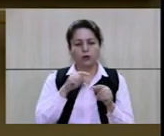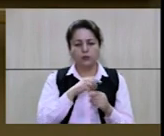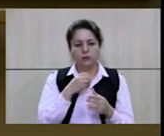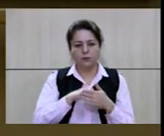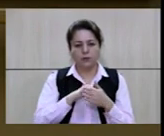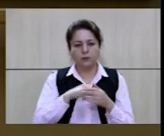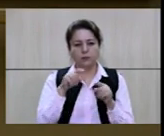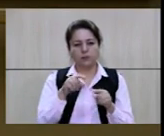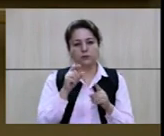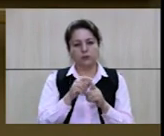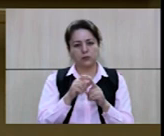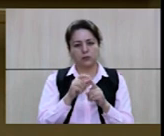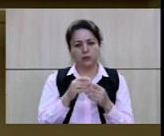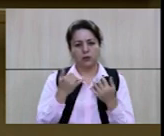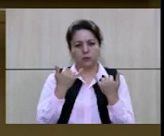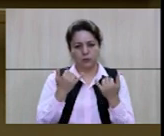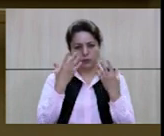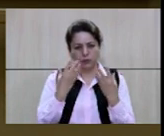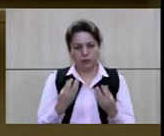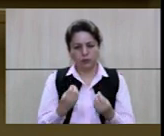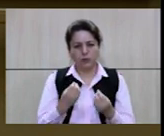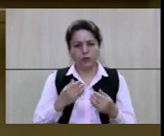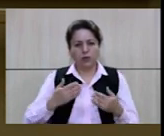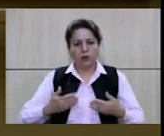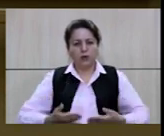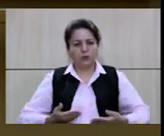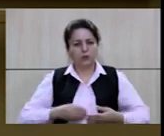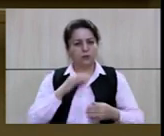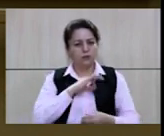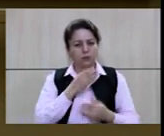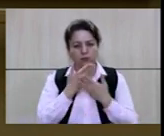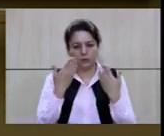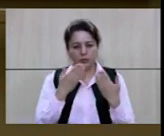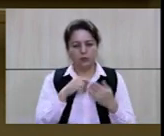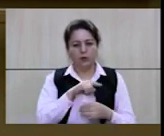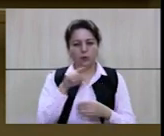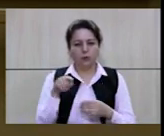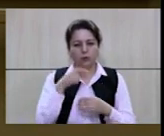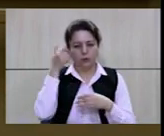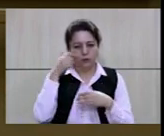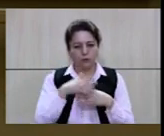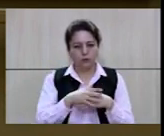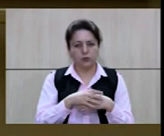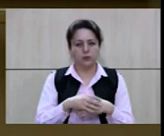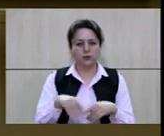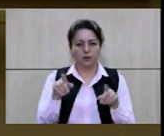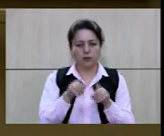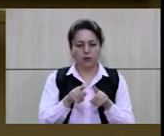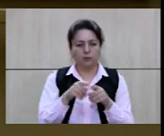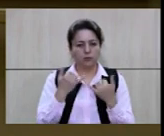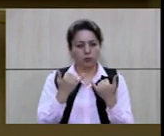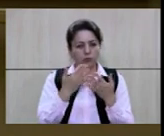so'zlar bugungi kunda kundalik hayotimizda ishlatilmaydi va ular anglatgan tushunchalar ham bugun